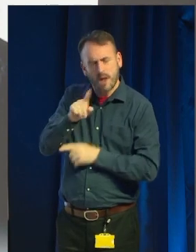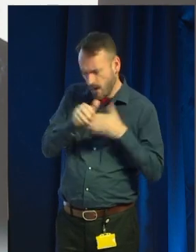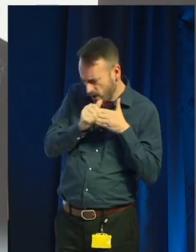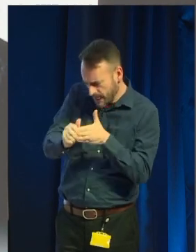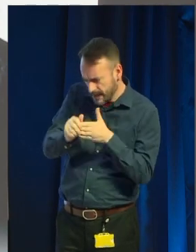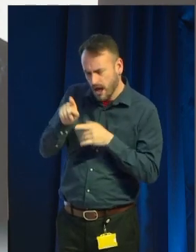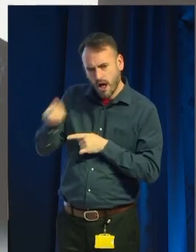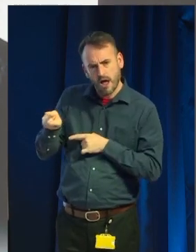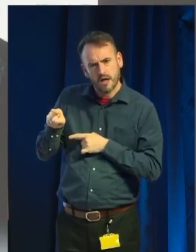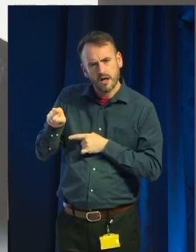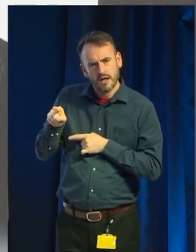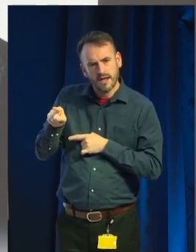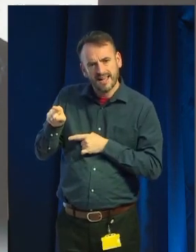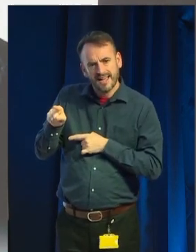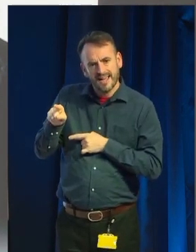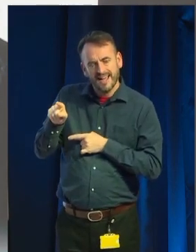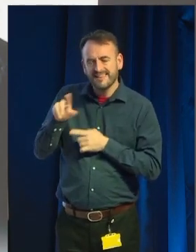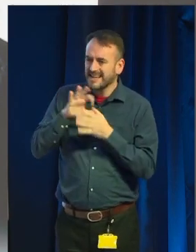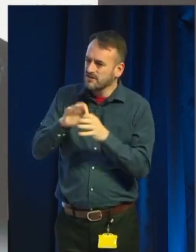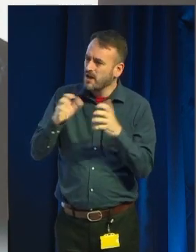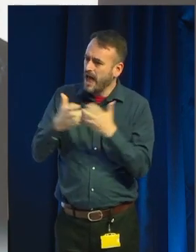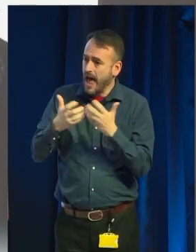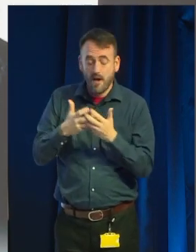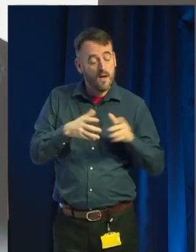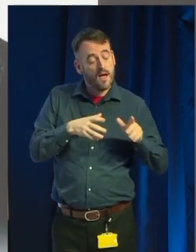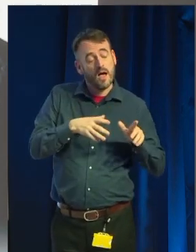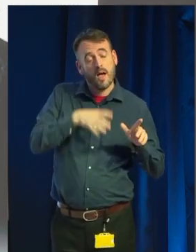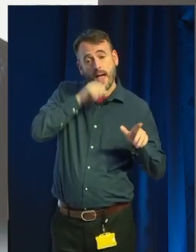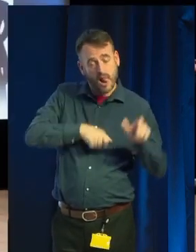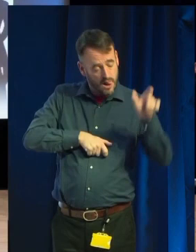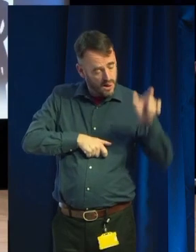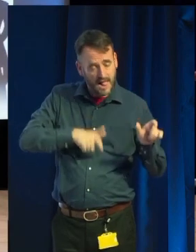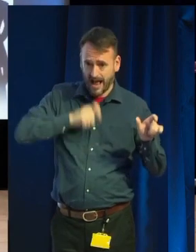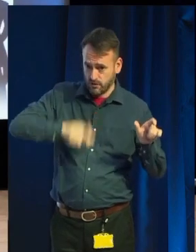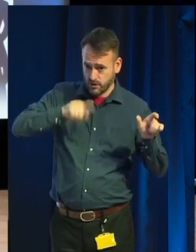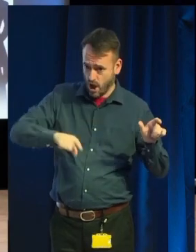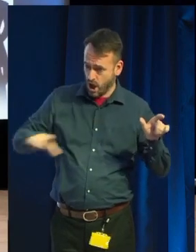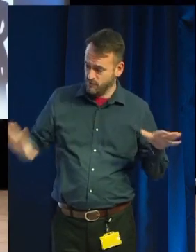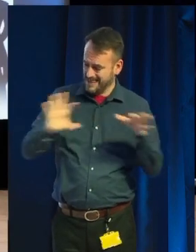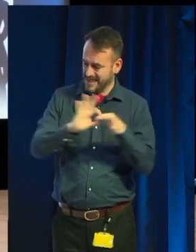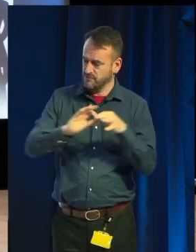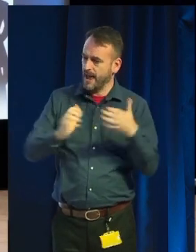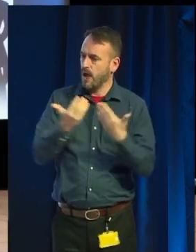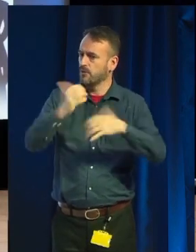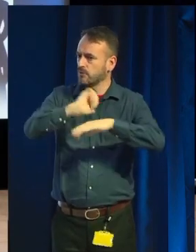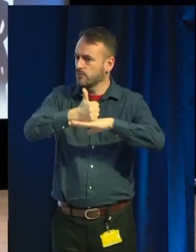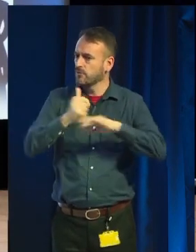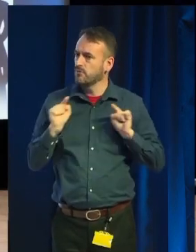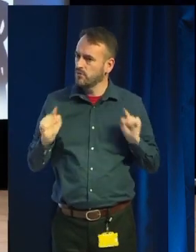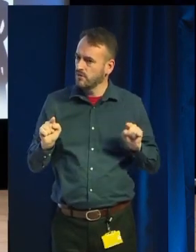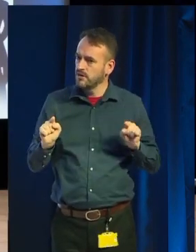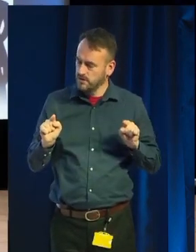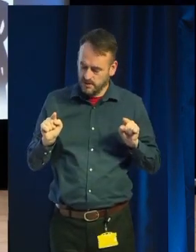a relationship with the male character and some parts of the story, but also how I designed the